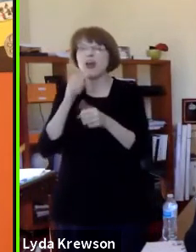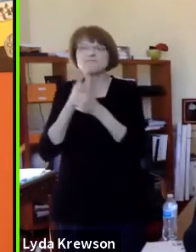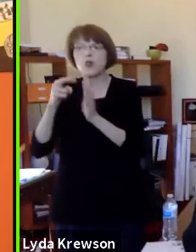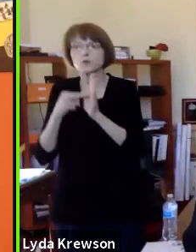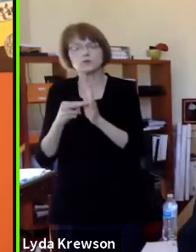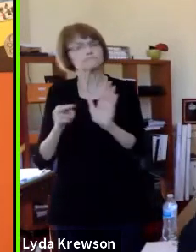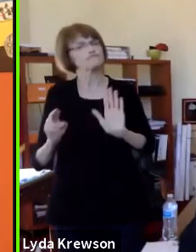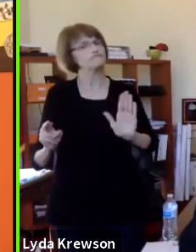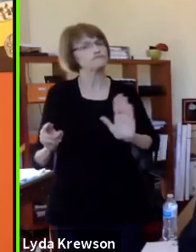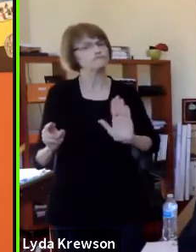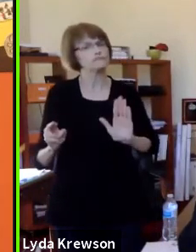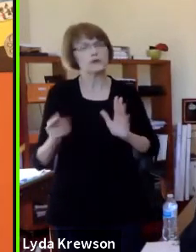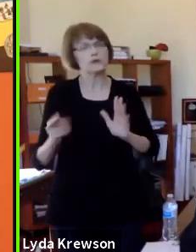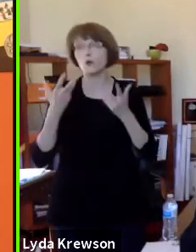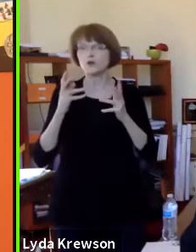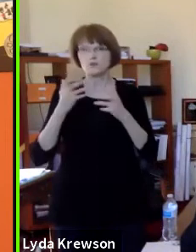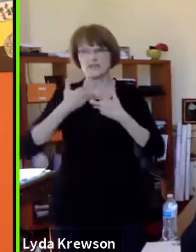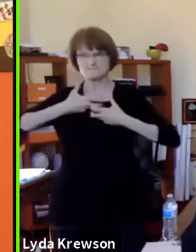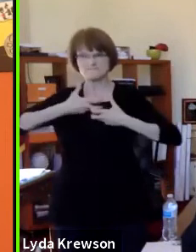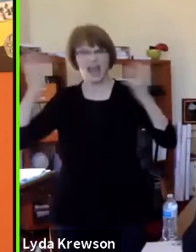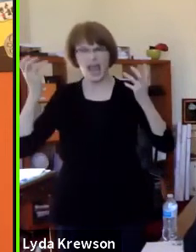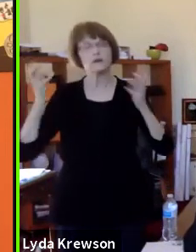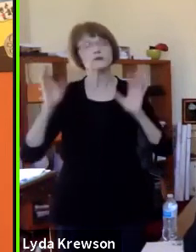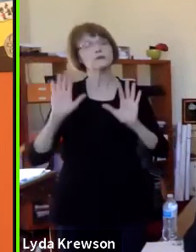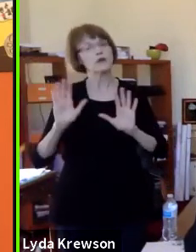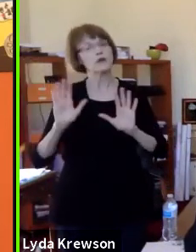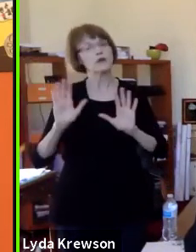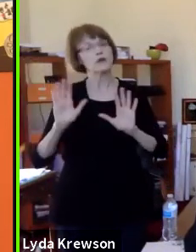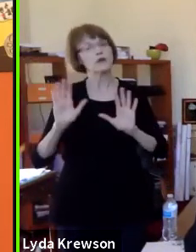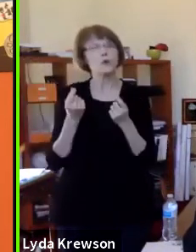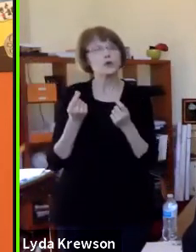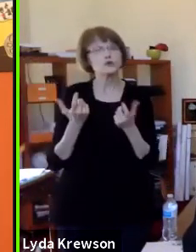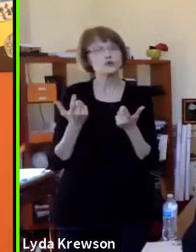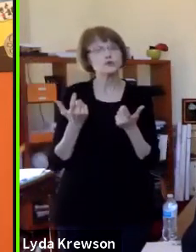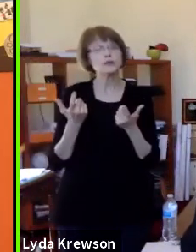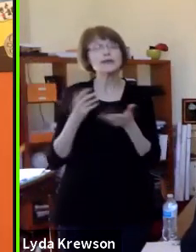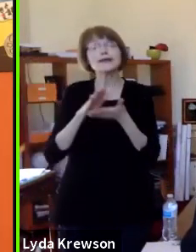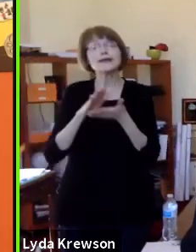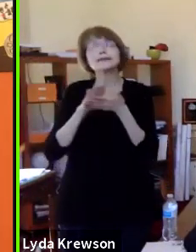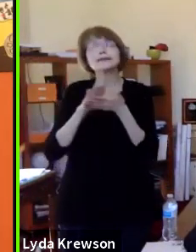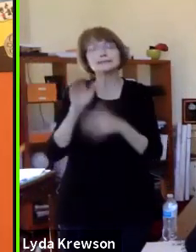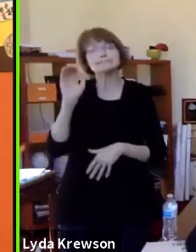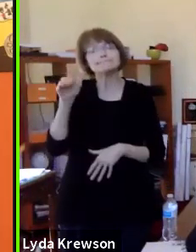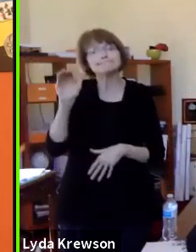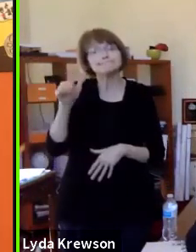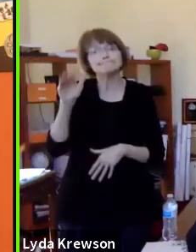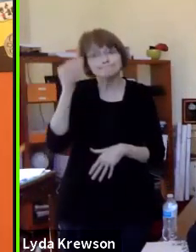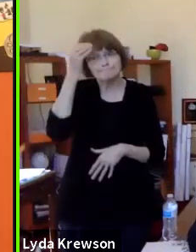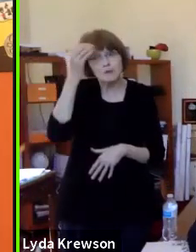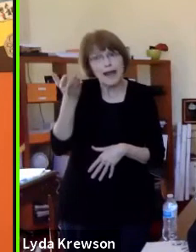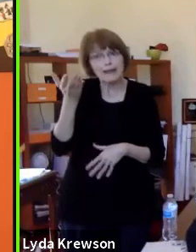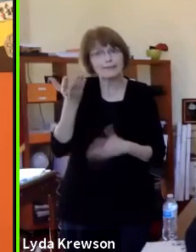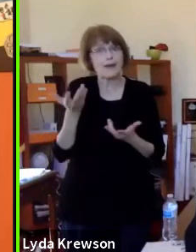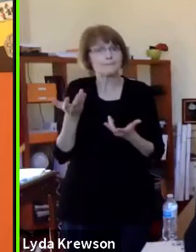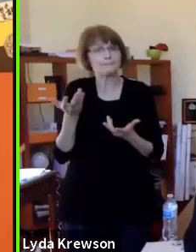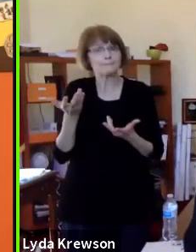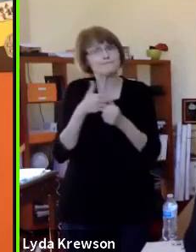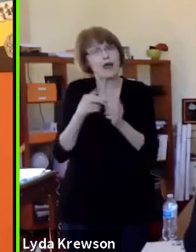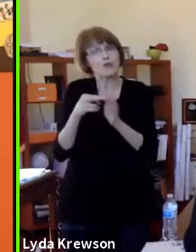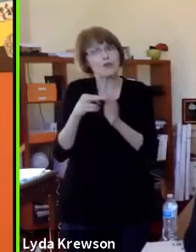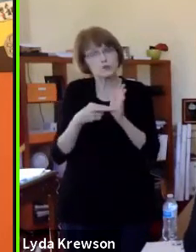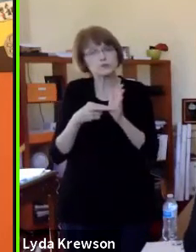rules. We don't want to get mad at them. What we want to do is nicely remind them and lead